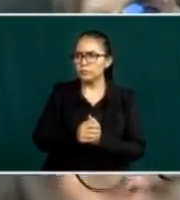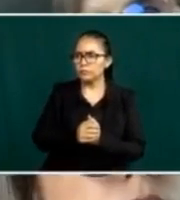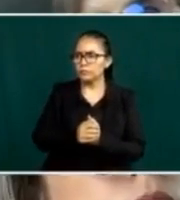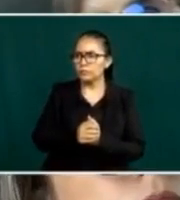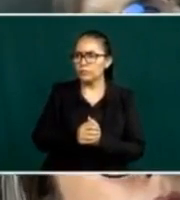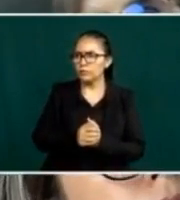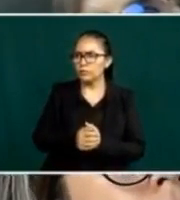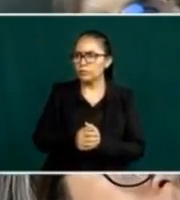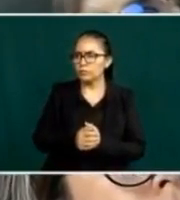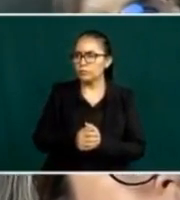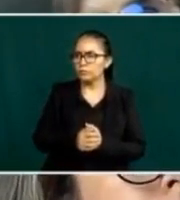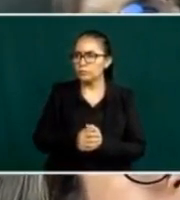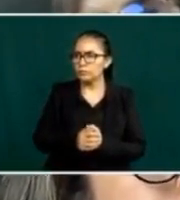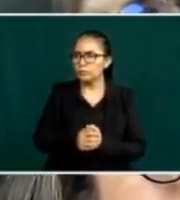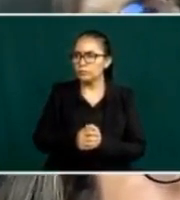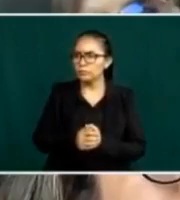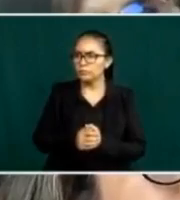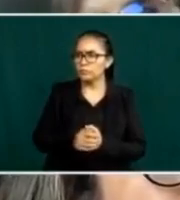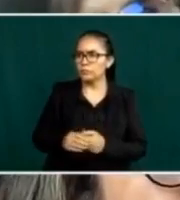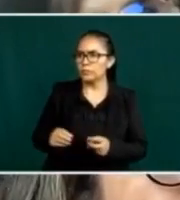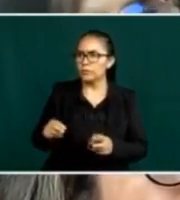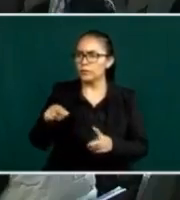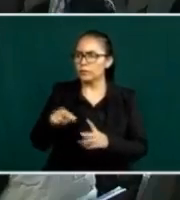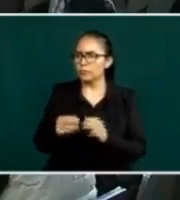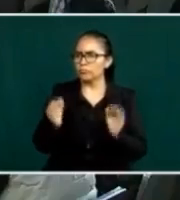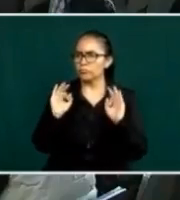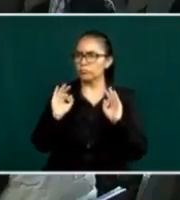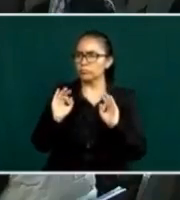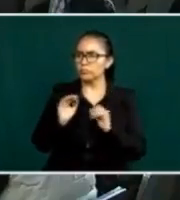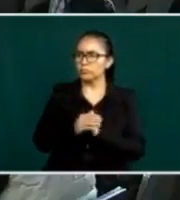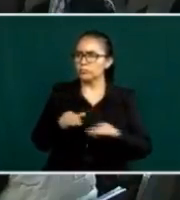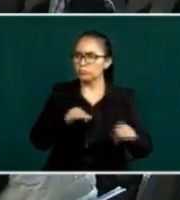And they are not following up on this.